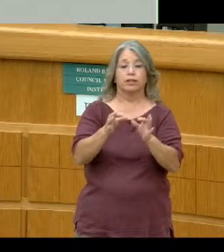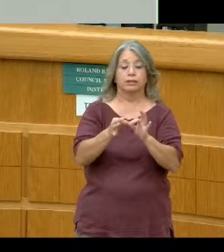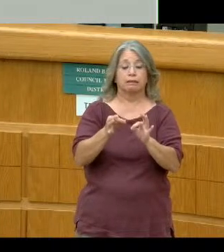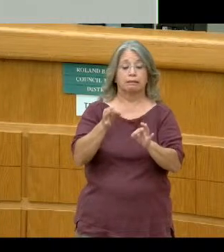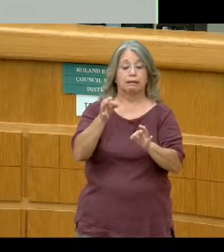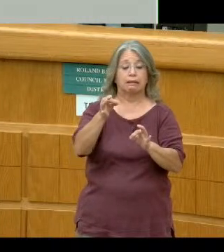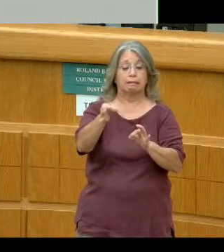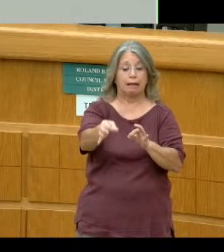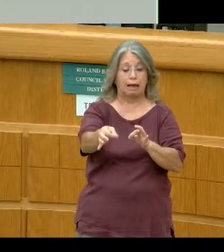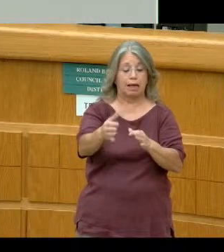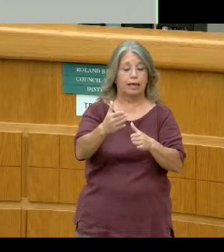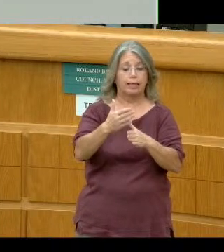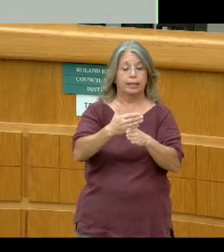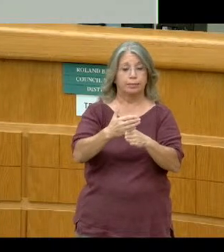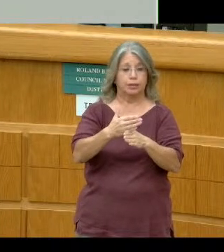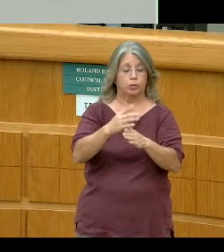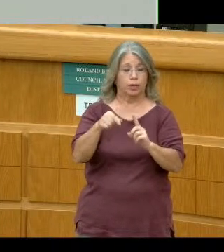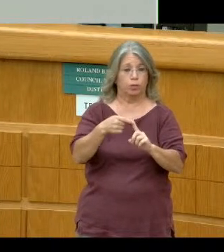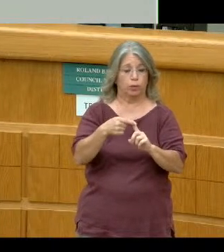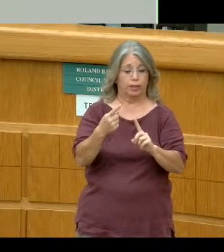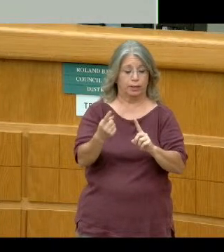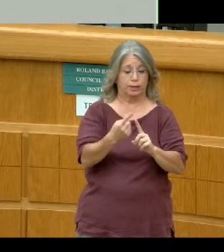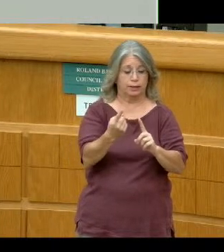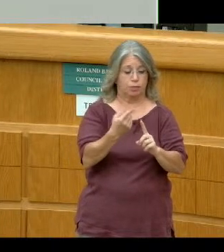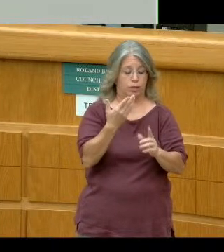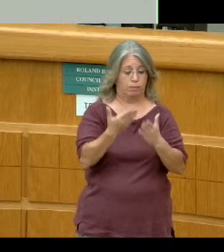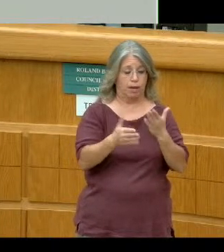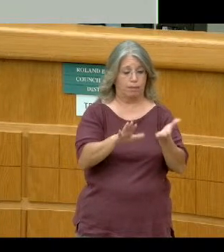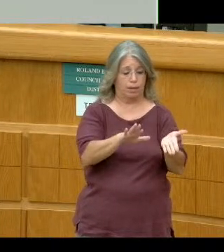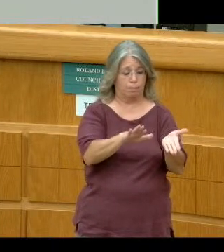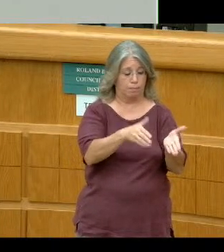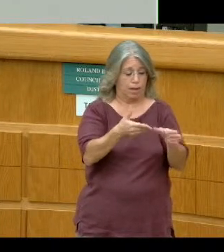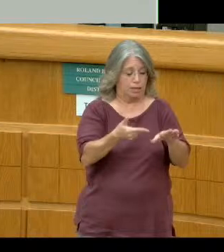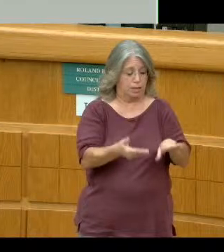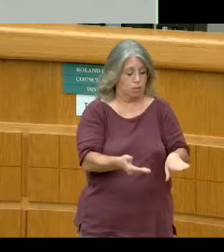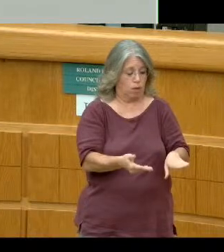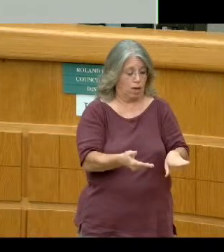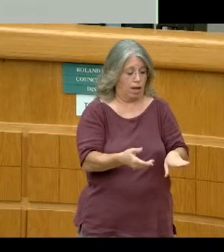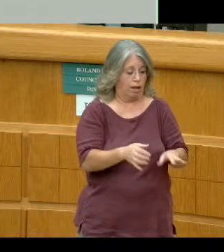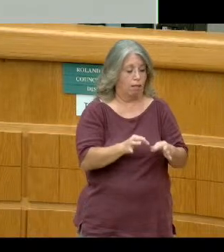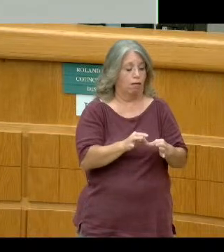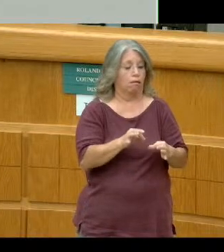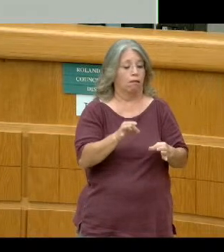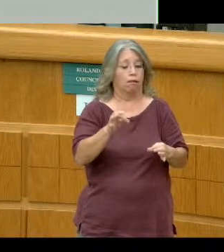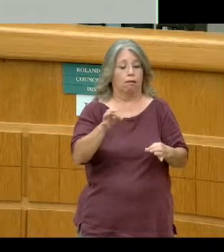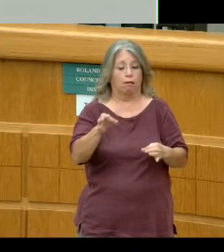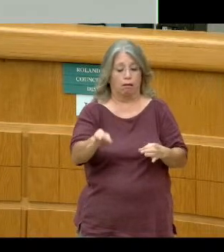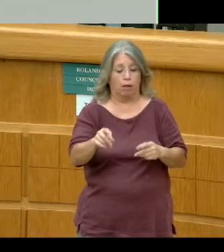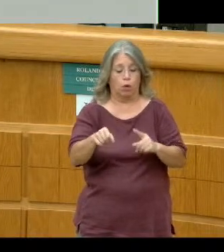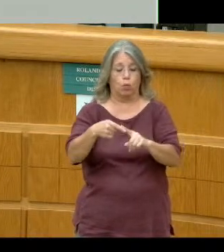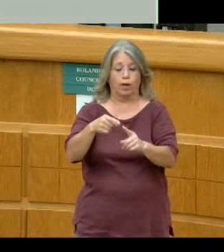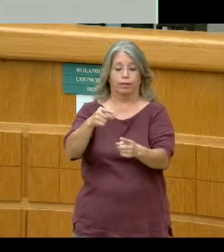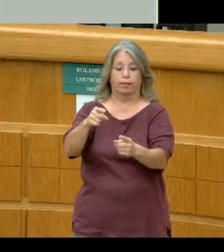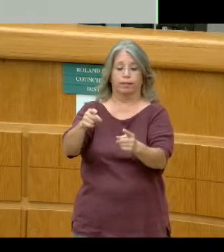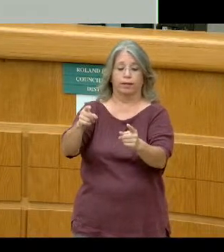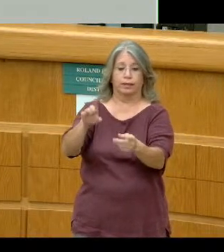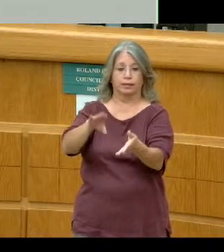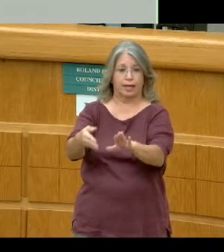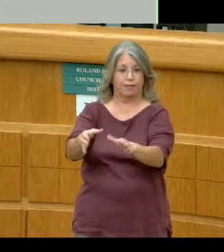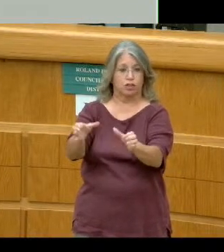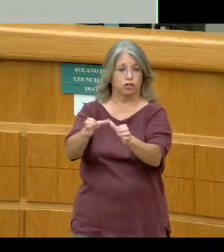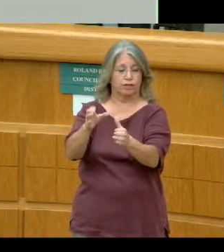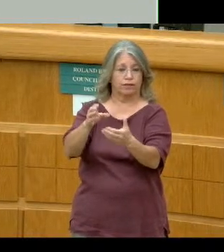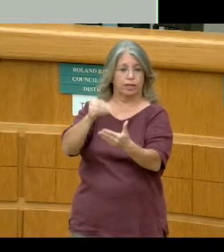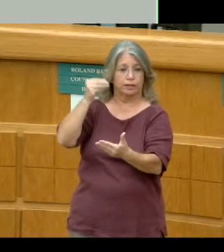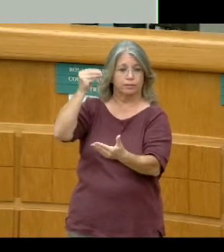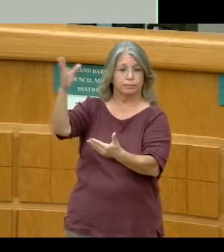death certificate gets sent to the public health department. And then there's a delay between when the state gets the data and when they post